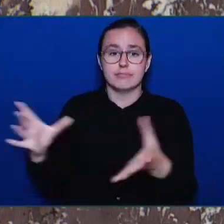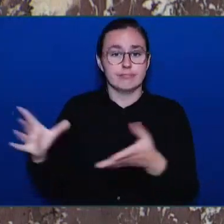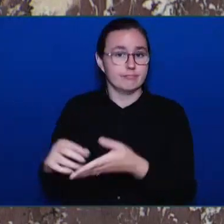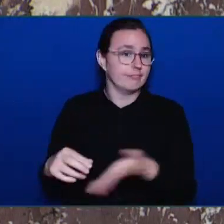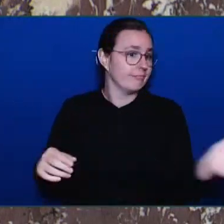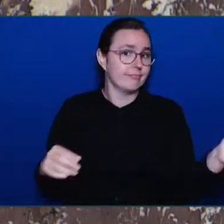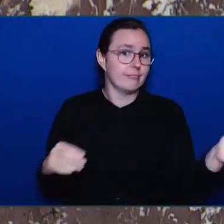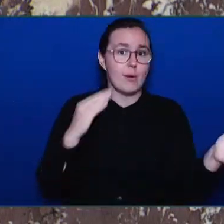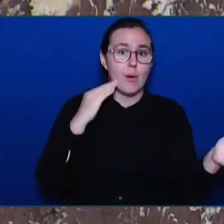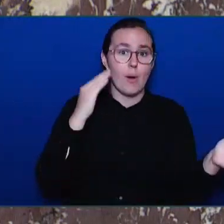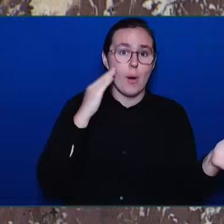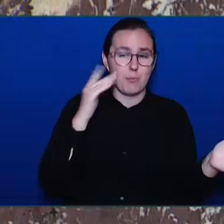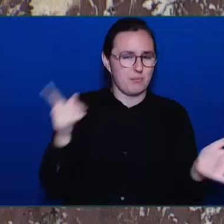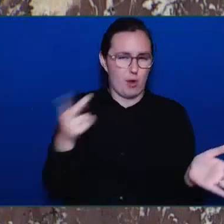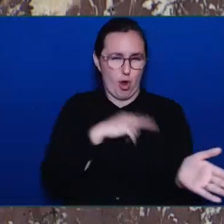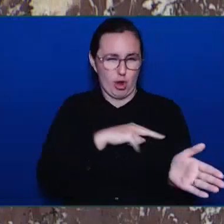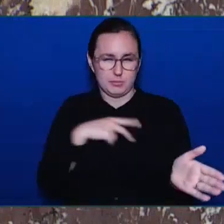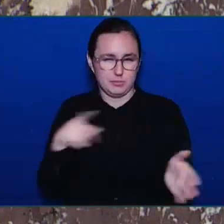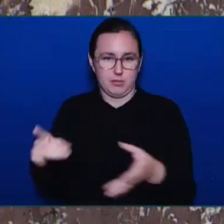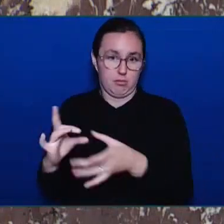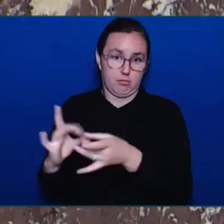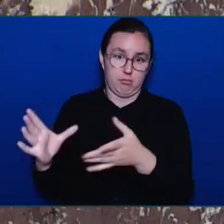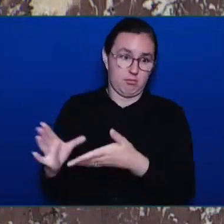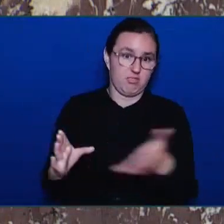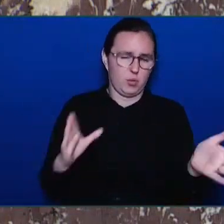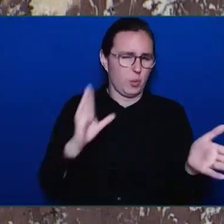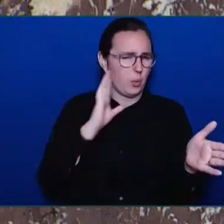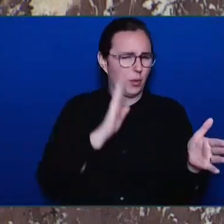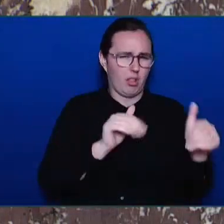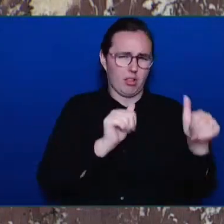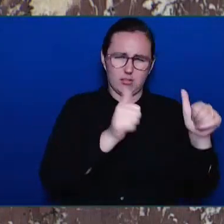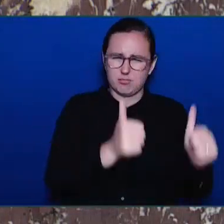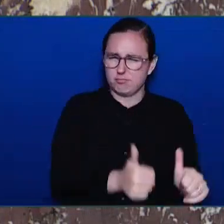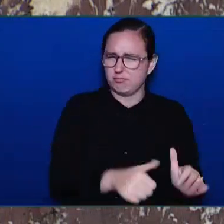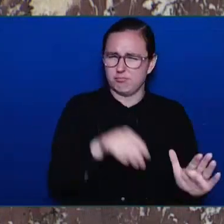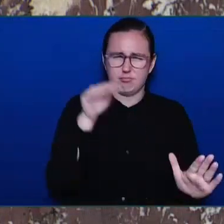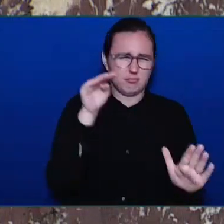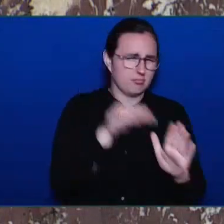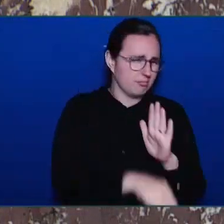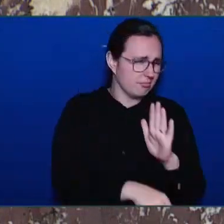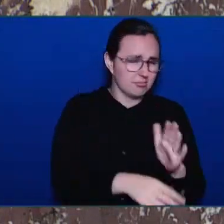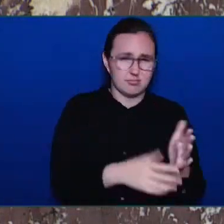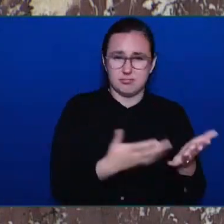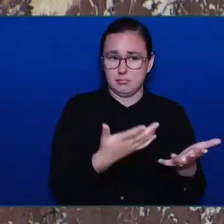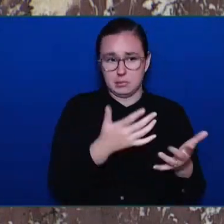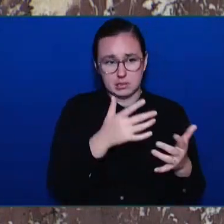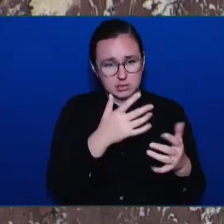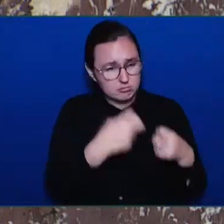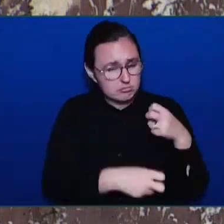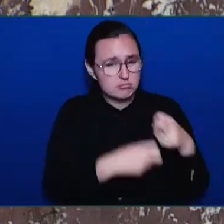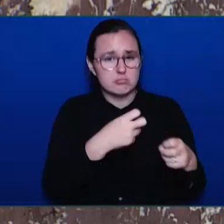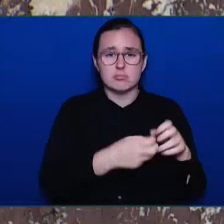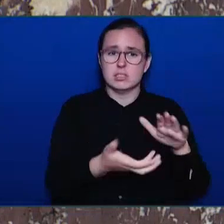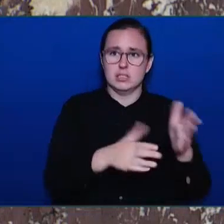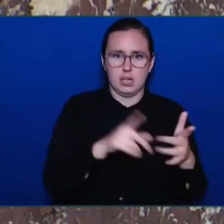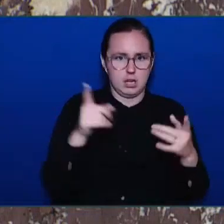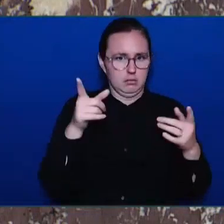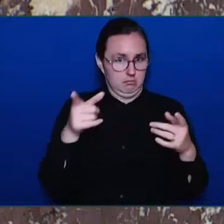on involuntary treatment that can save lives? And will this government commit today to reintroducing